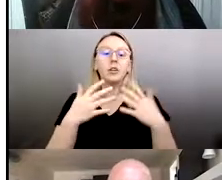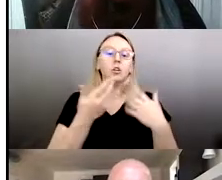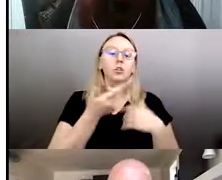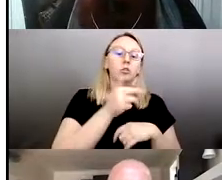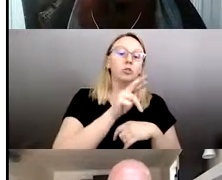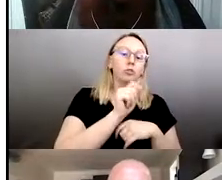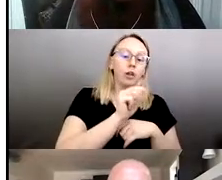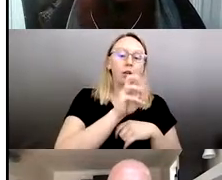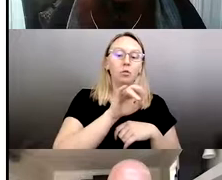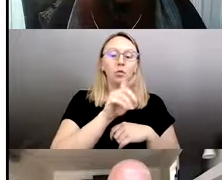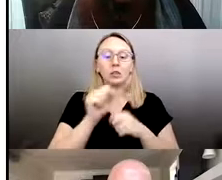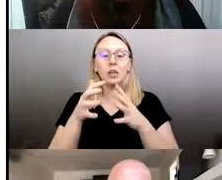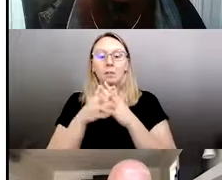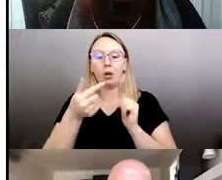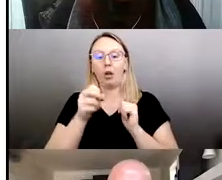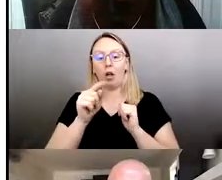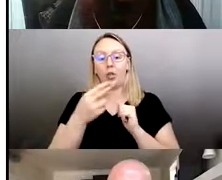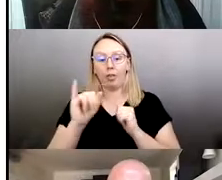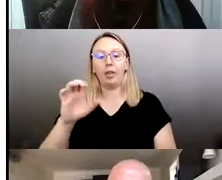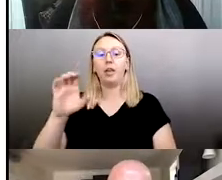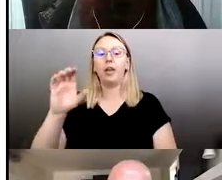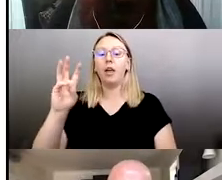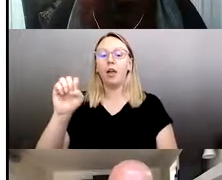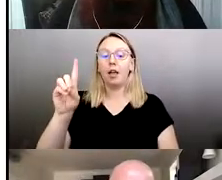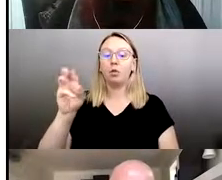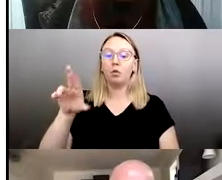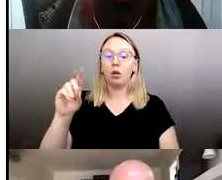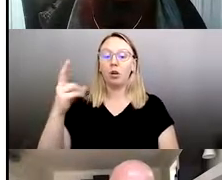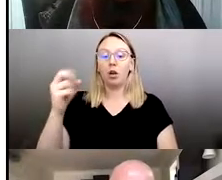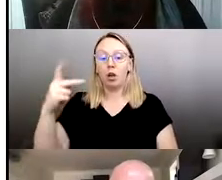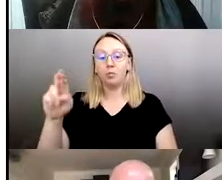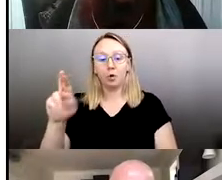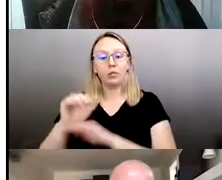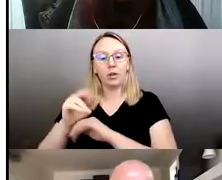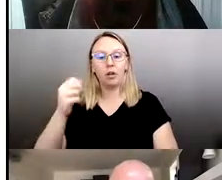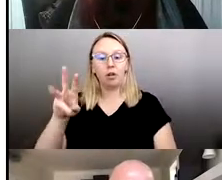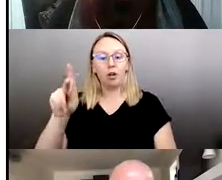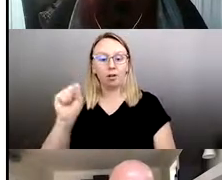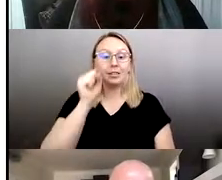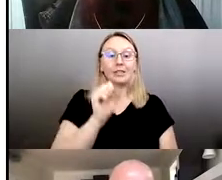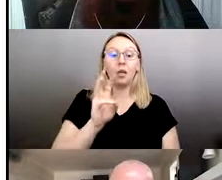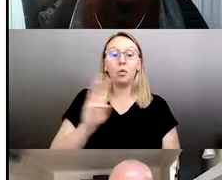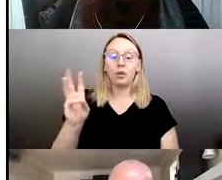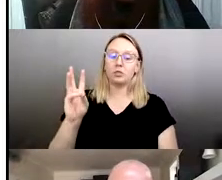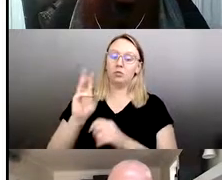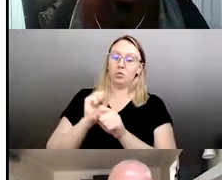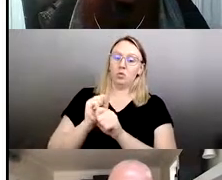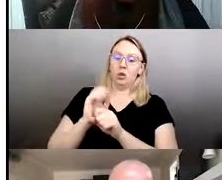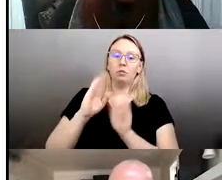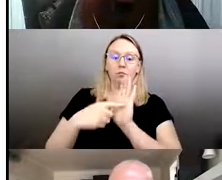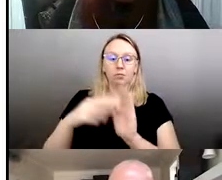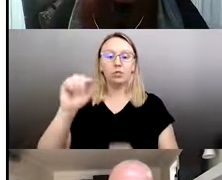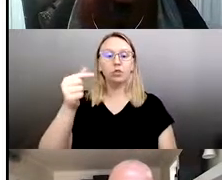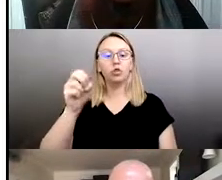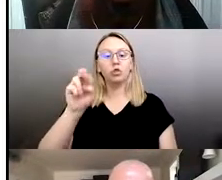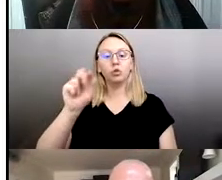Hopper's Nighthawks, and Southwestern works by Georgia O'Keeffe have all become part of our larger visual vocabulary